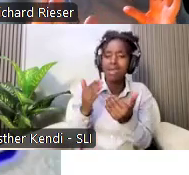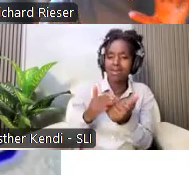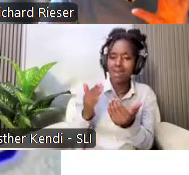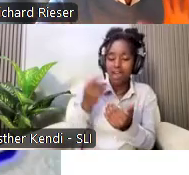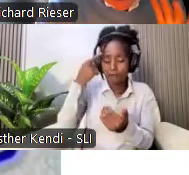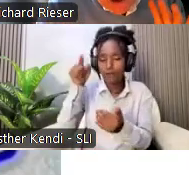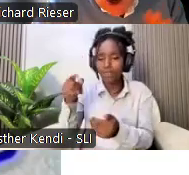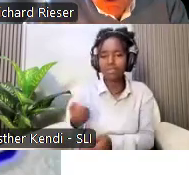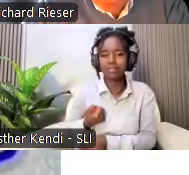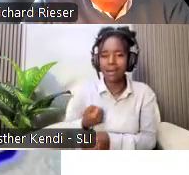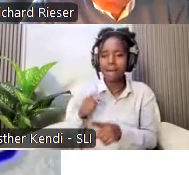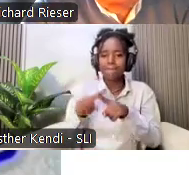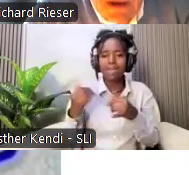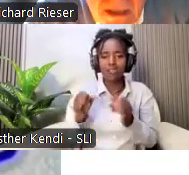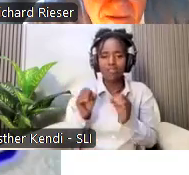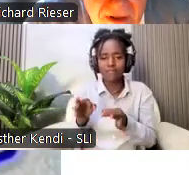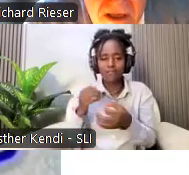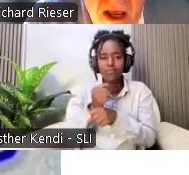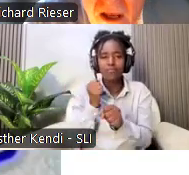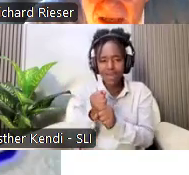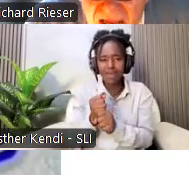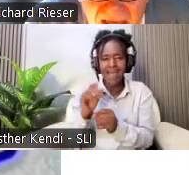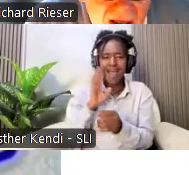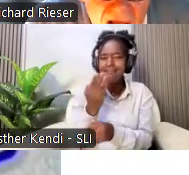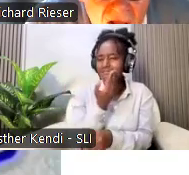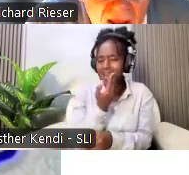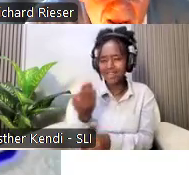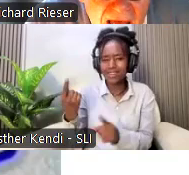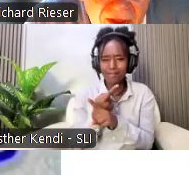this the shadow. So it's given this